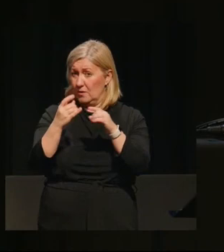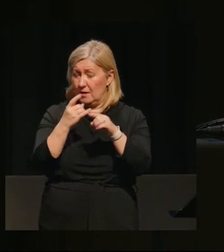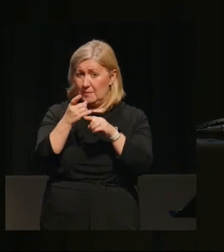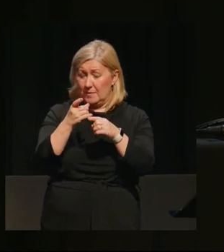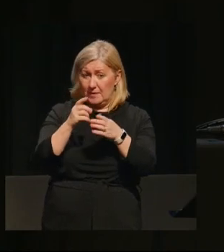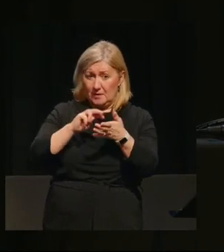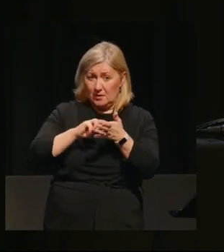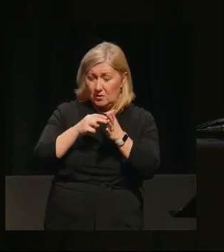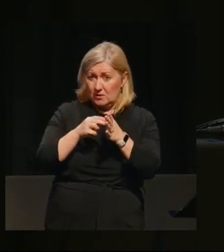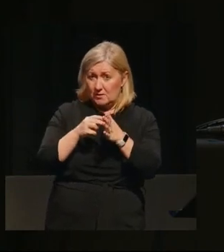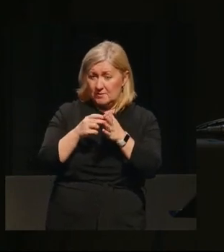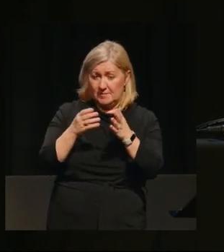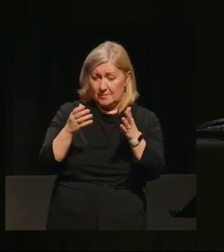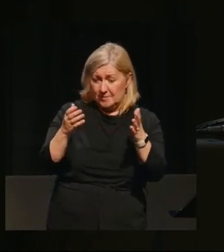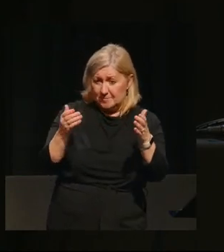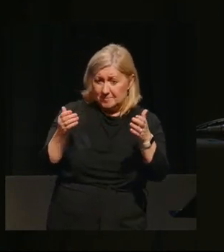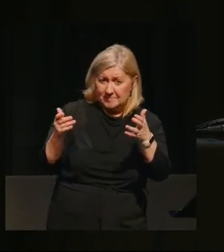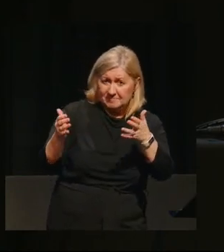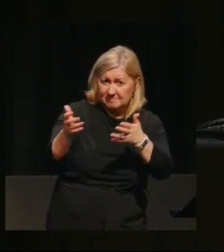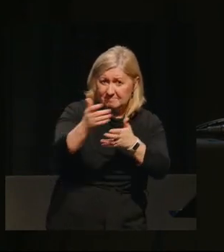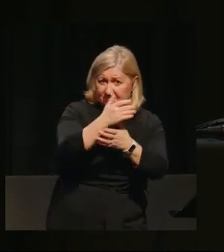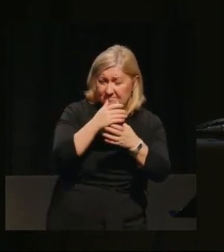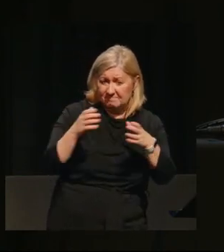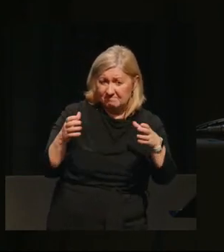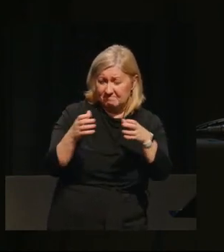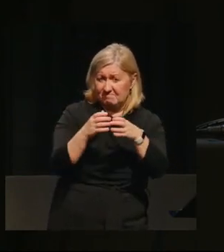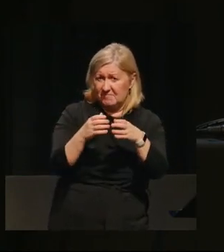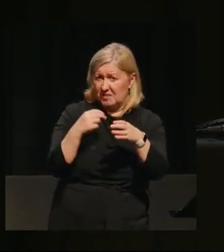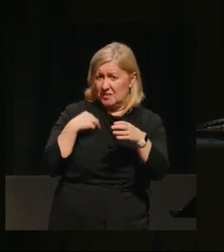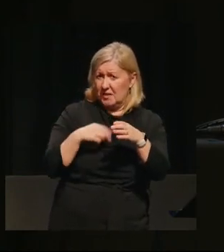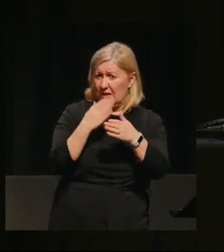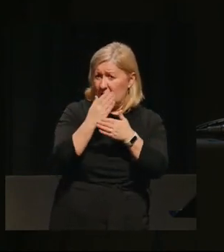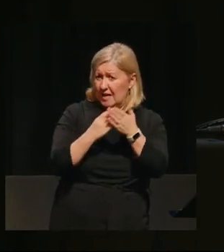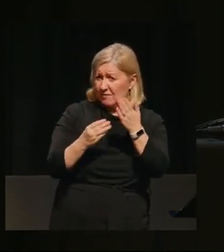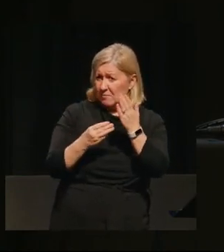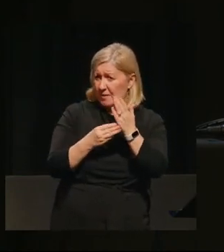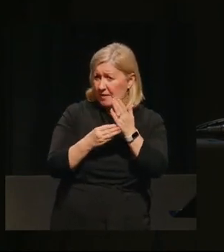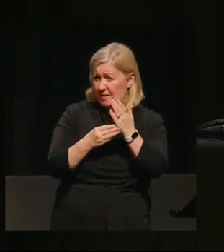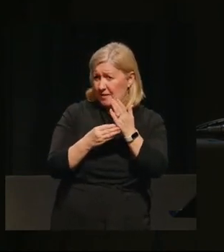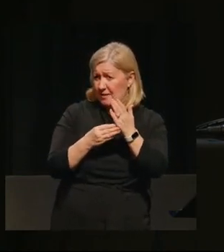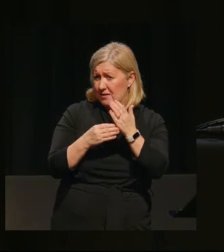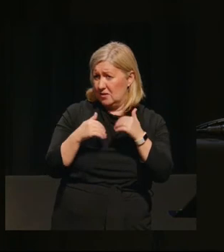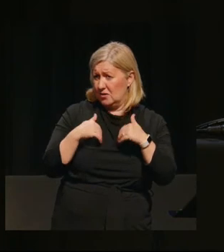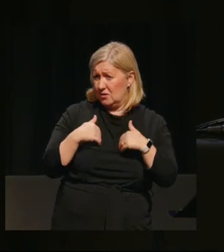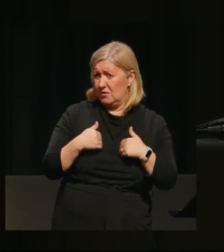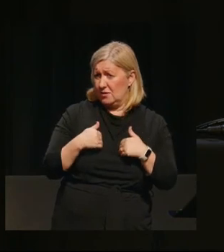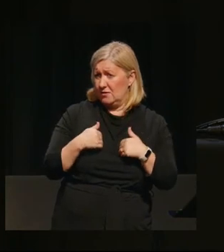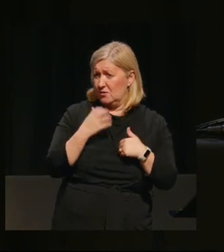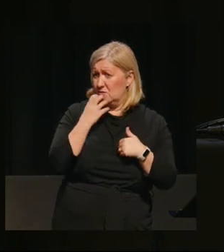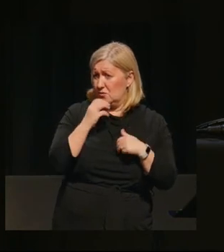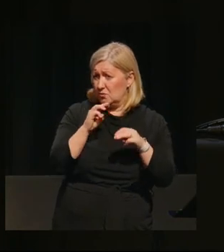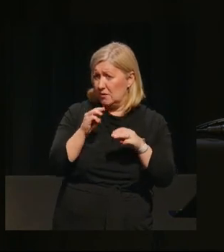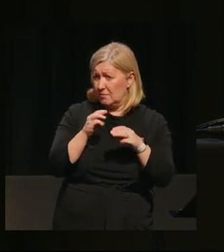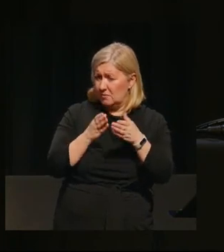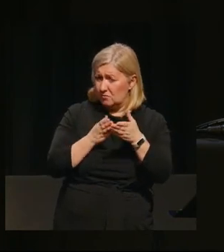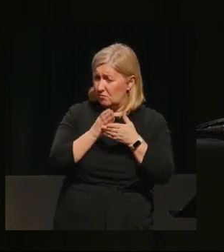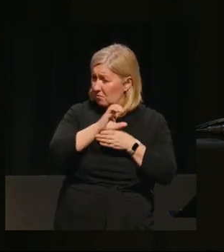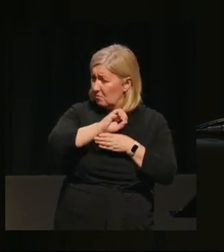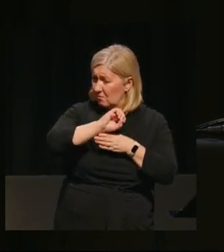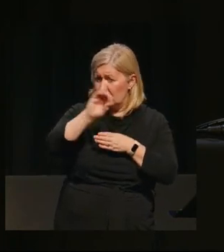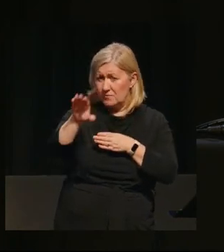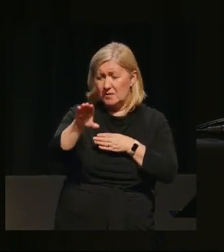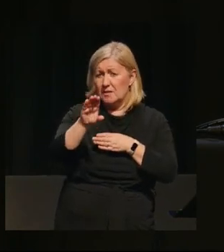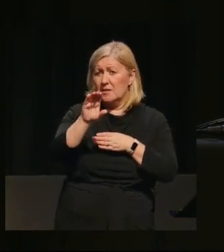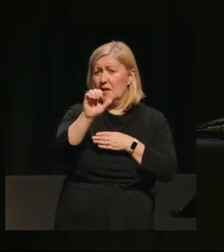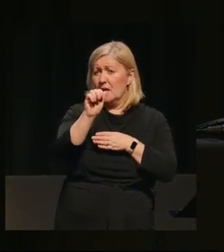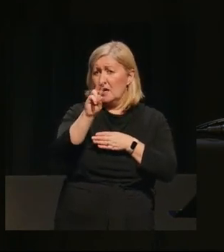and deportation of nearly 500,000 Hungarian Jews. They were sent directly to Auschwitz-Birkenau, where